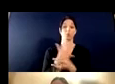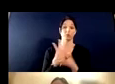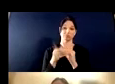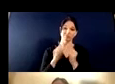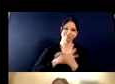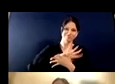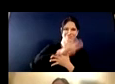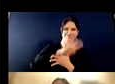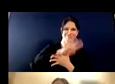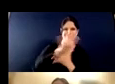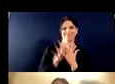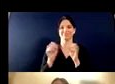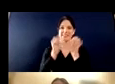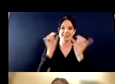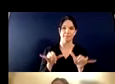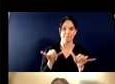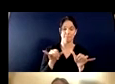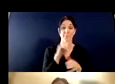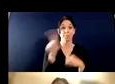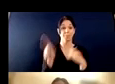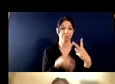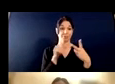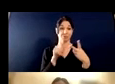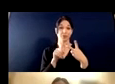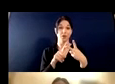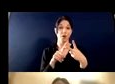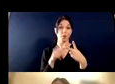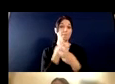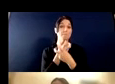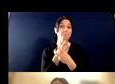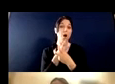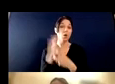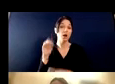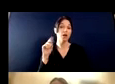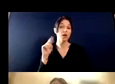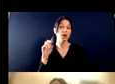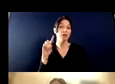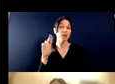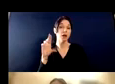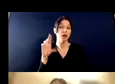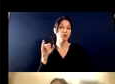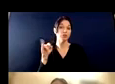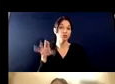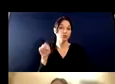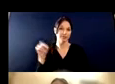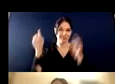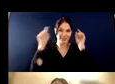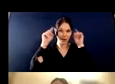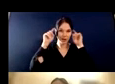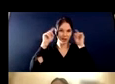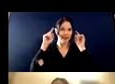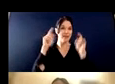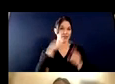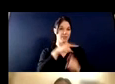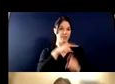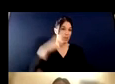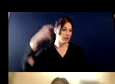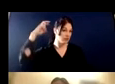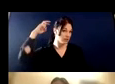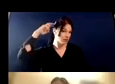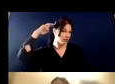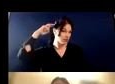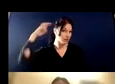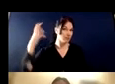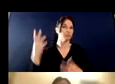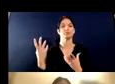We also have bone conduction hearing aids, which this person here is wearing. And rather than sending sound through the ear